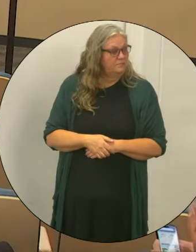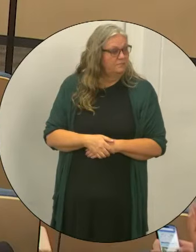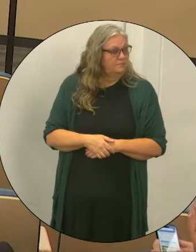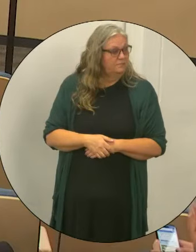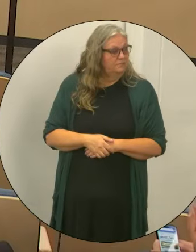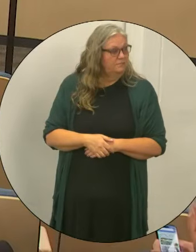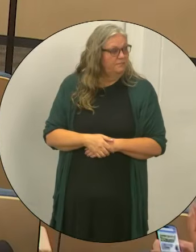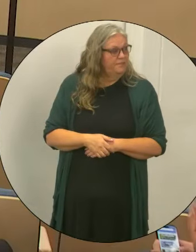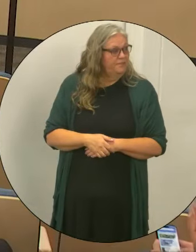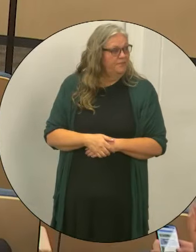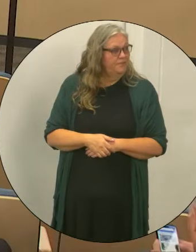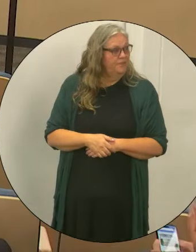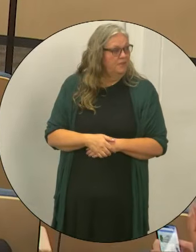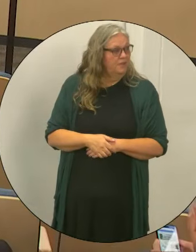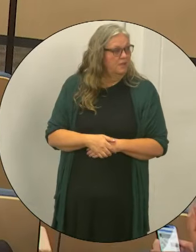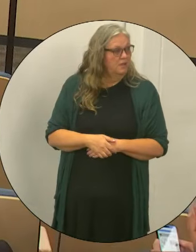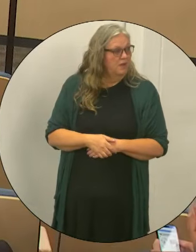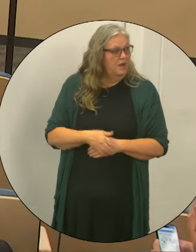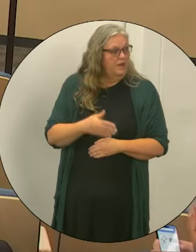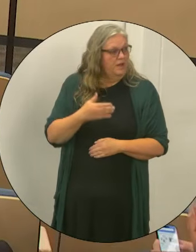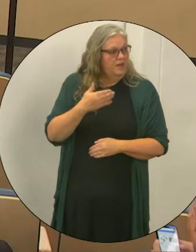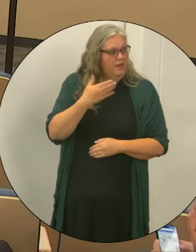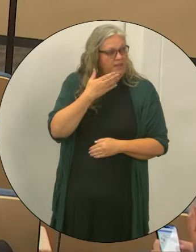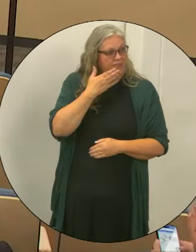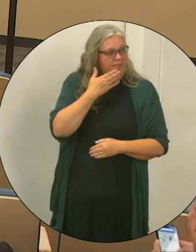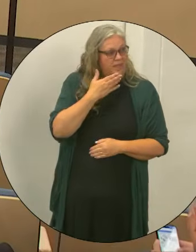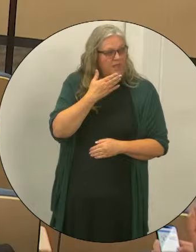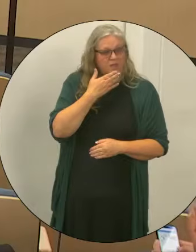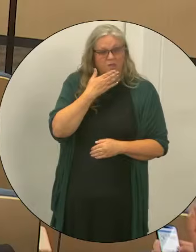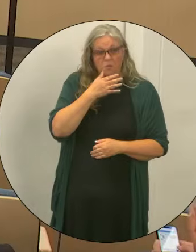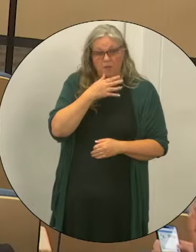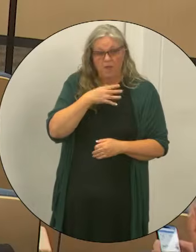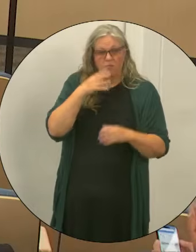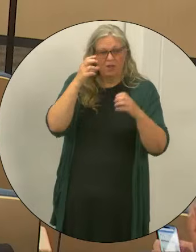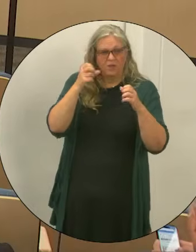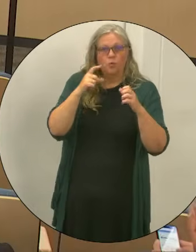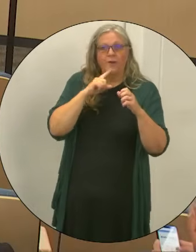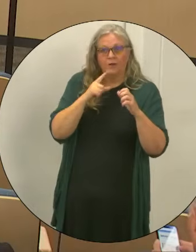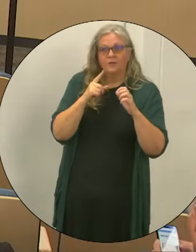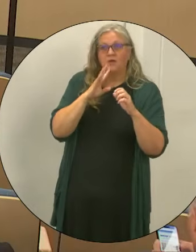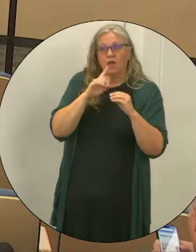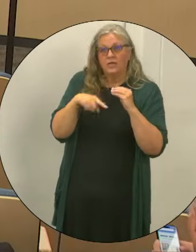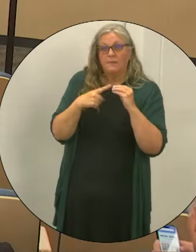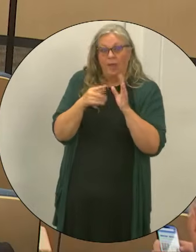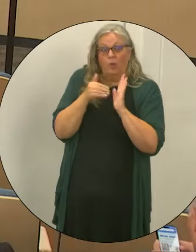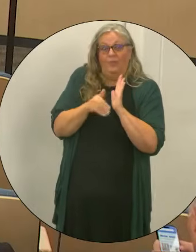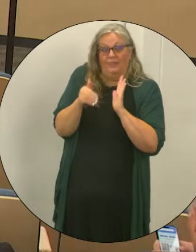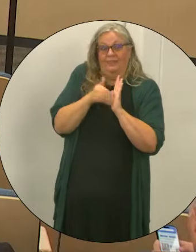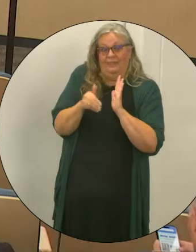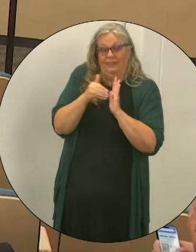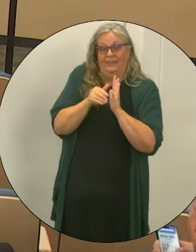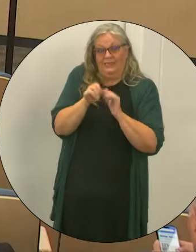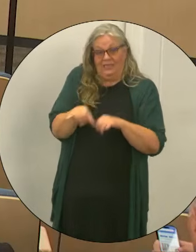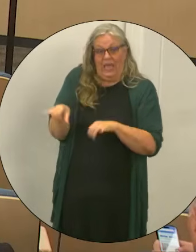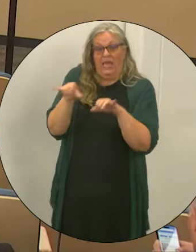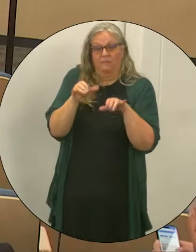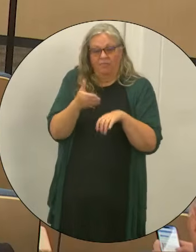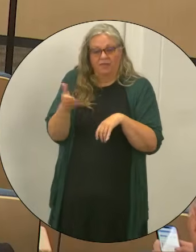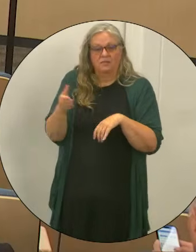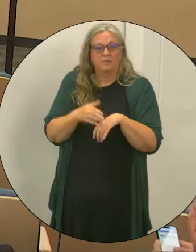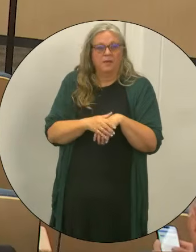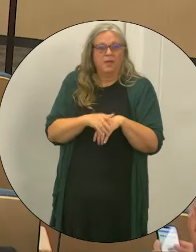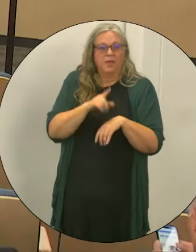Thank you, Madam President. And I know that we keep talking about a lot of the same things, but I would be remiss if I didn't say that,